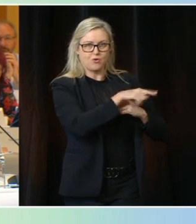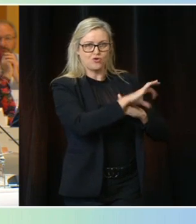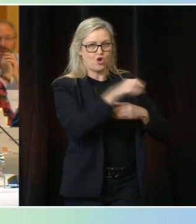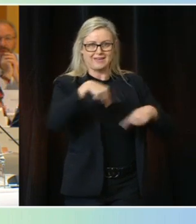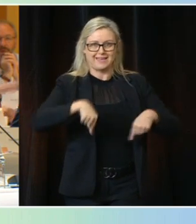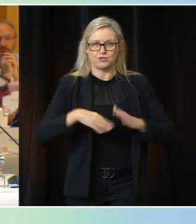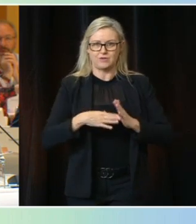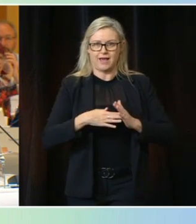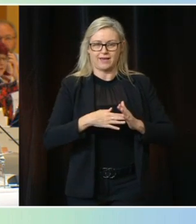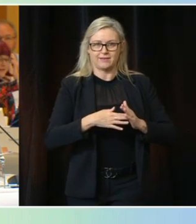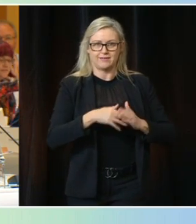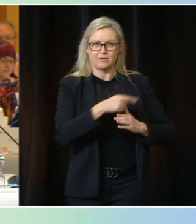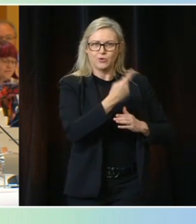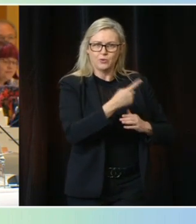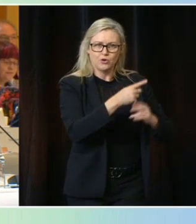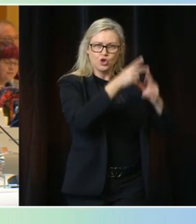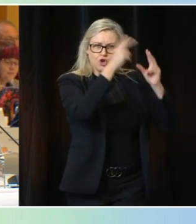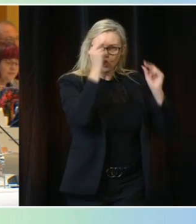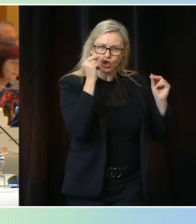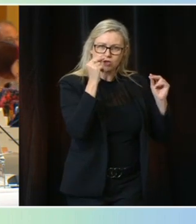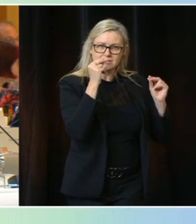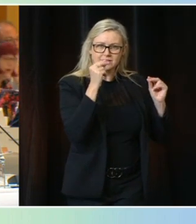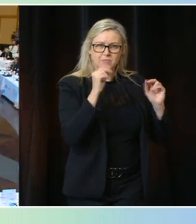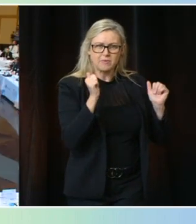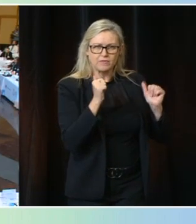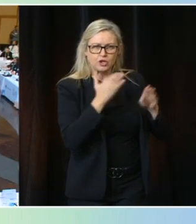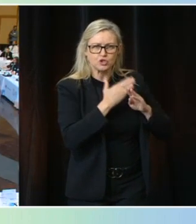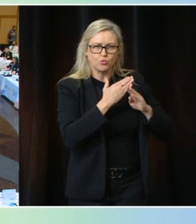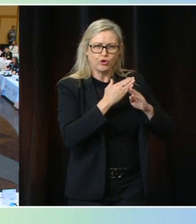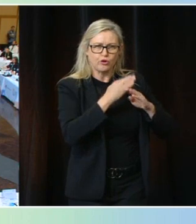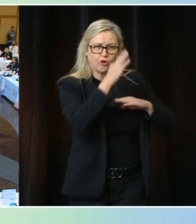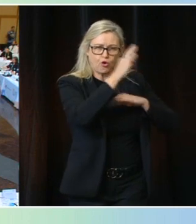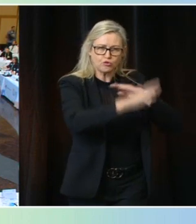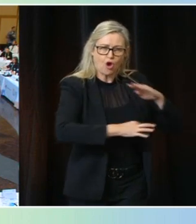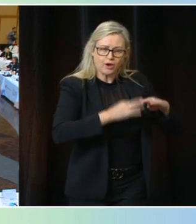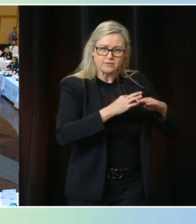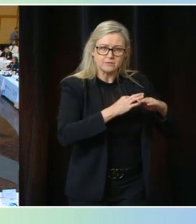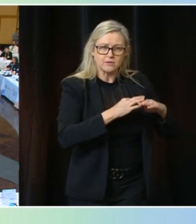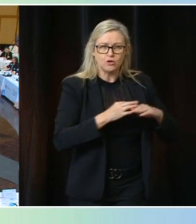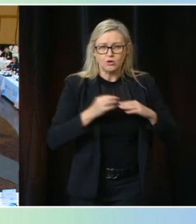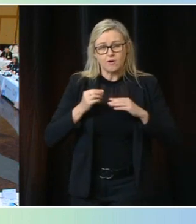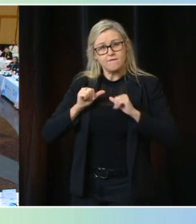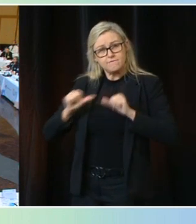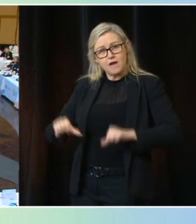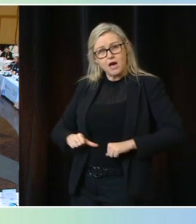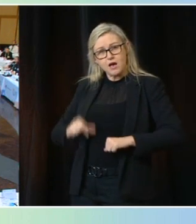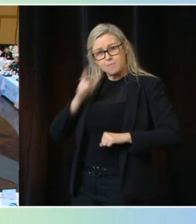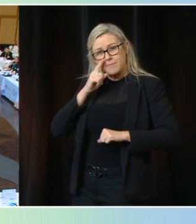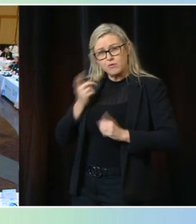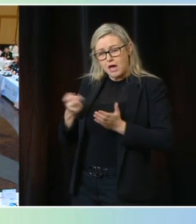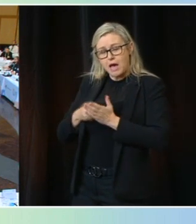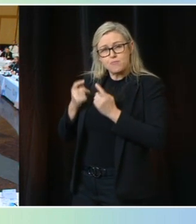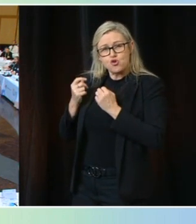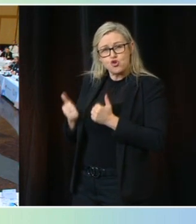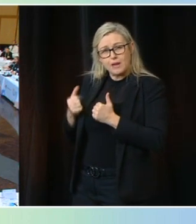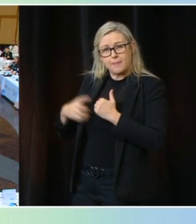this room nurses on their way home from the night shift Farmers up before the sun small business